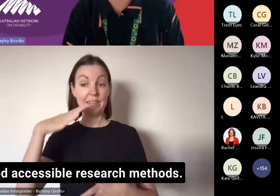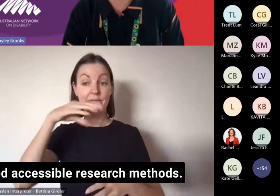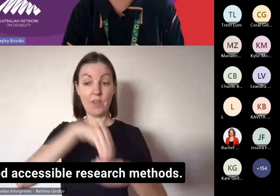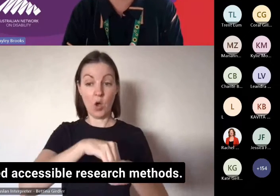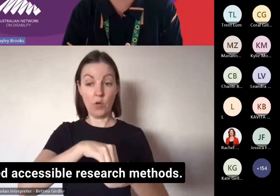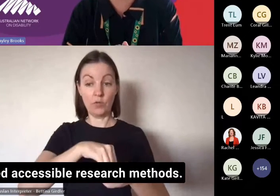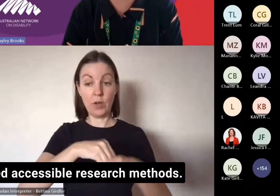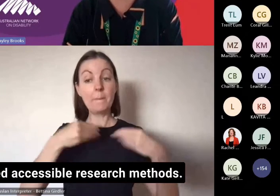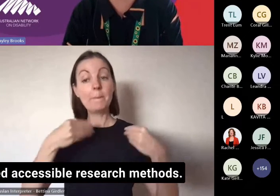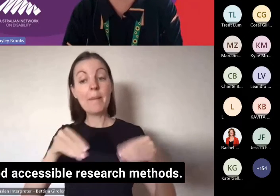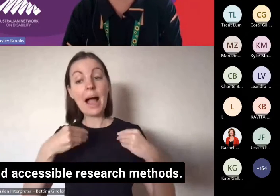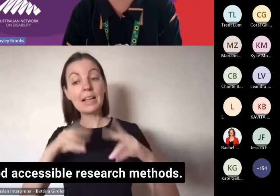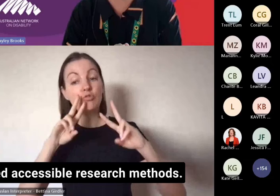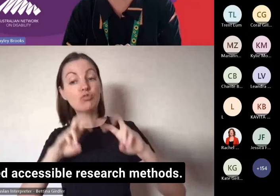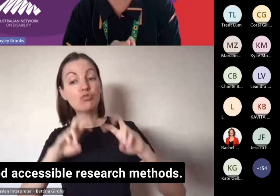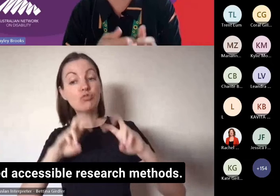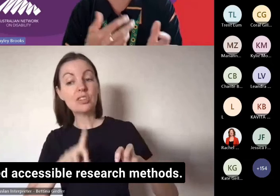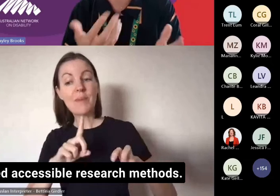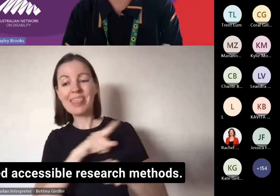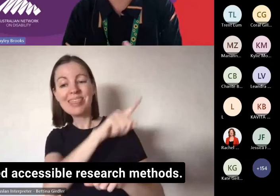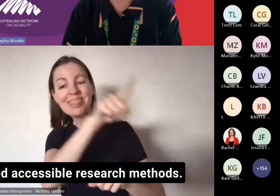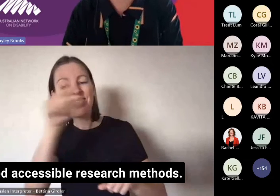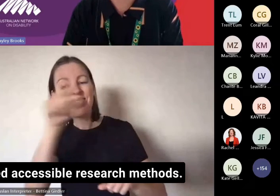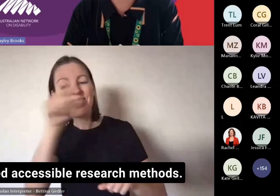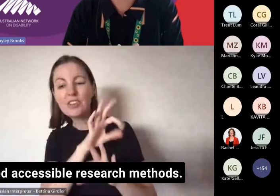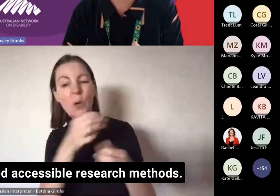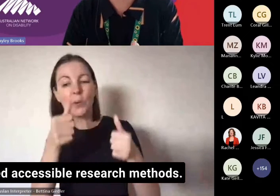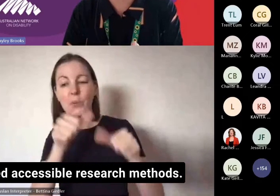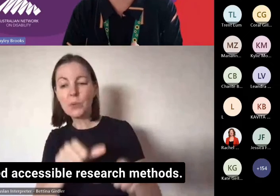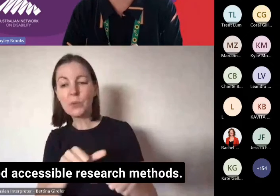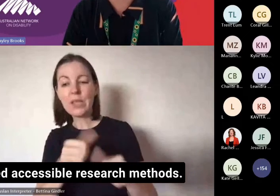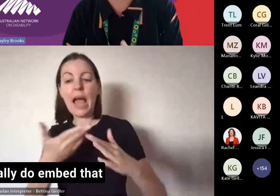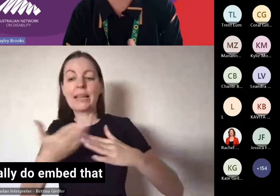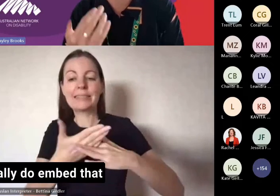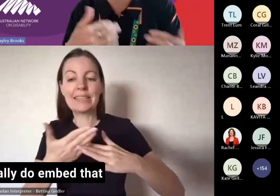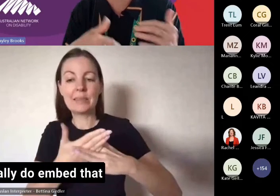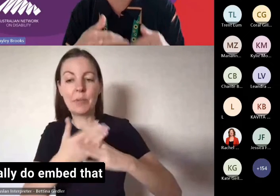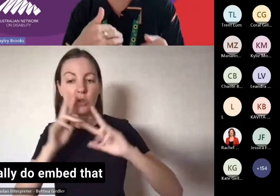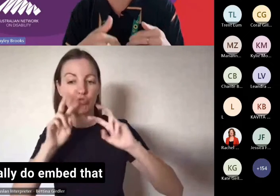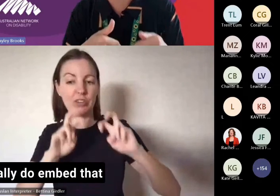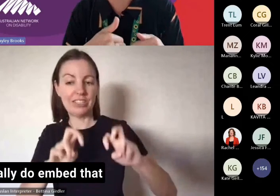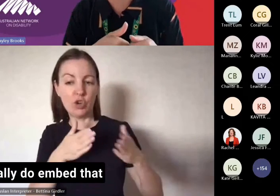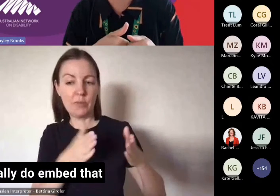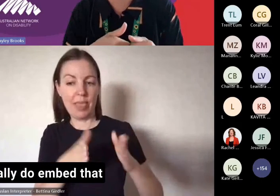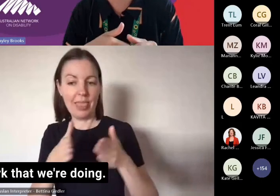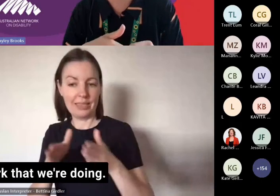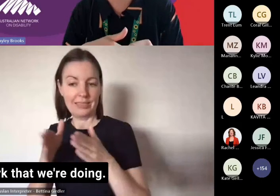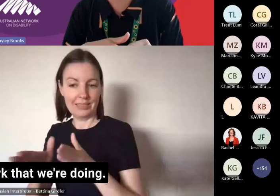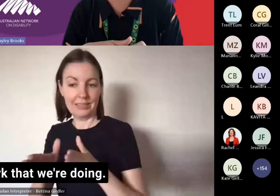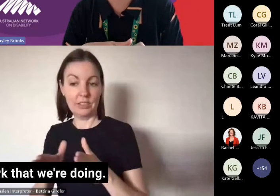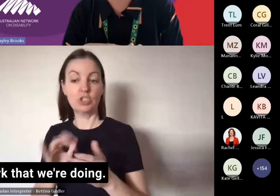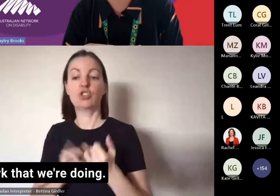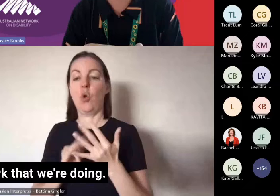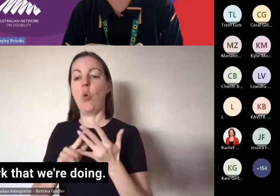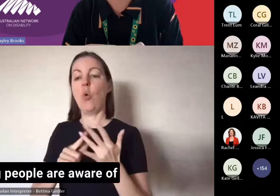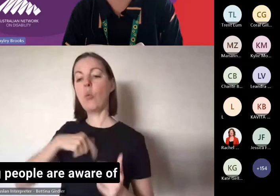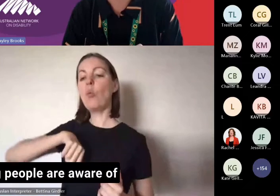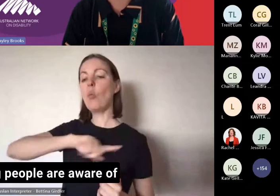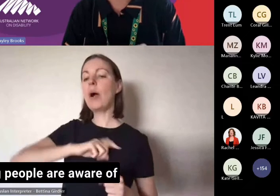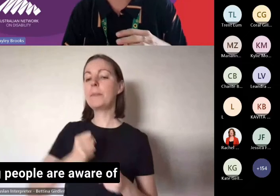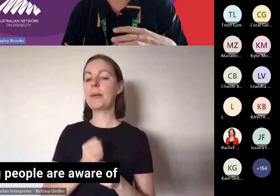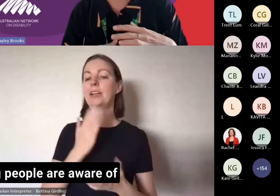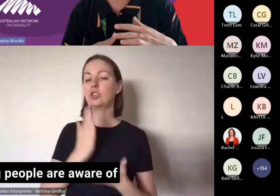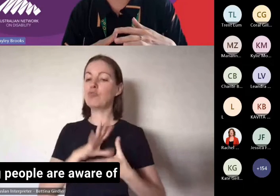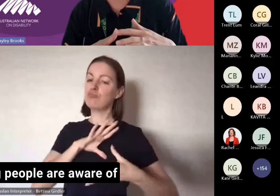that hasn't used accessible research methods. So we really do embed that in the work that we're doing.